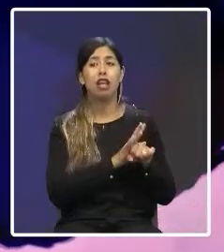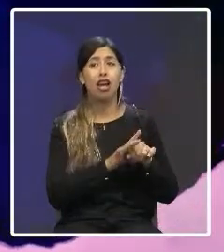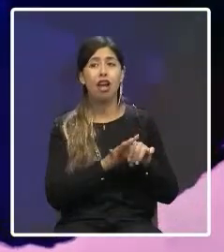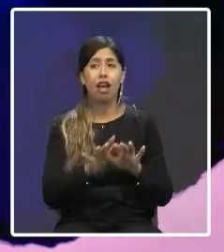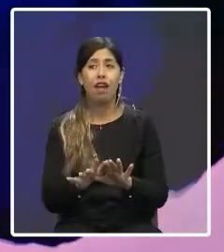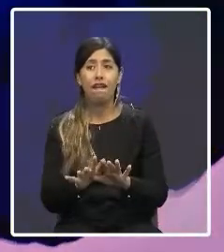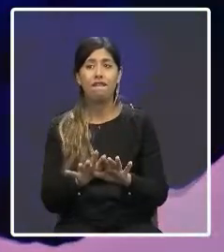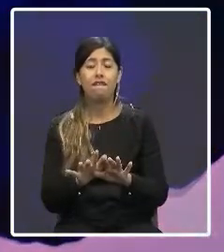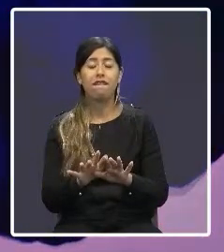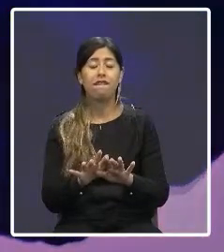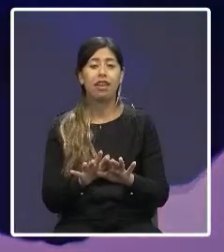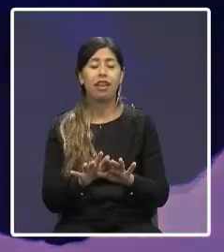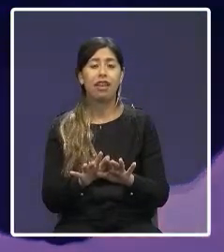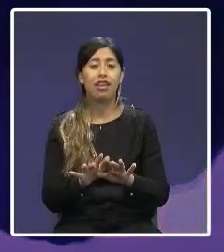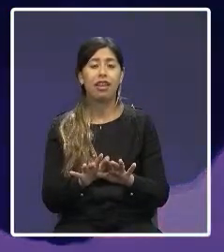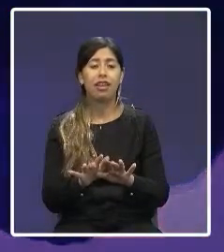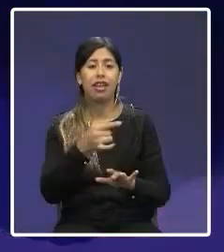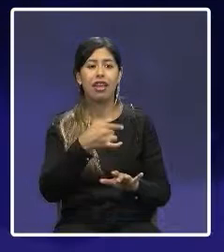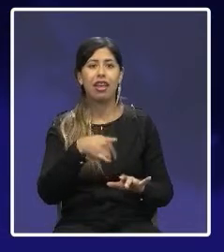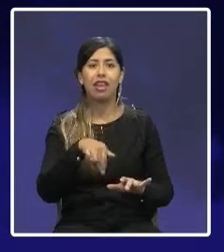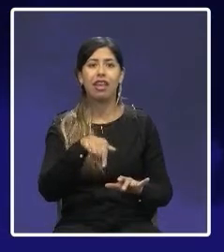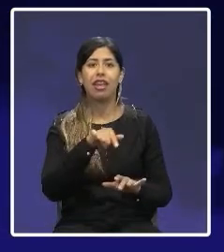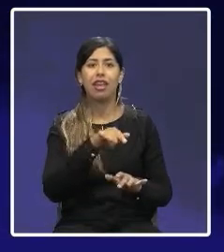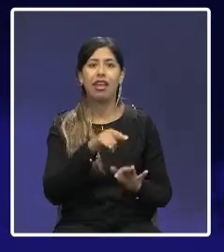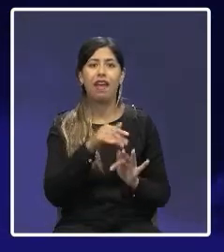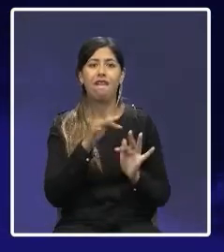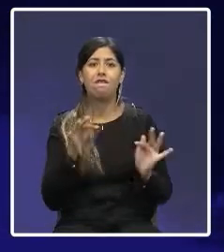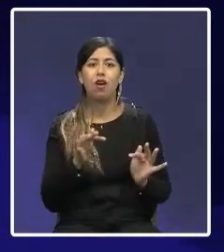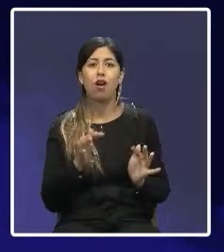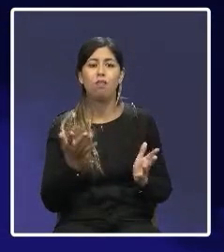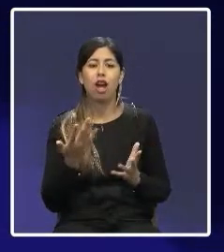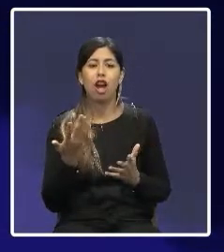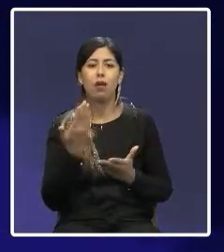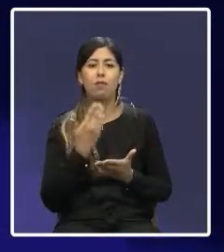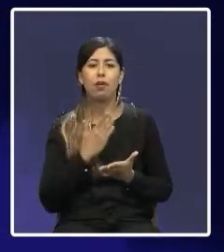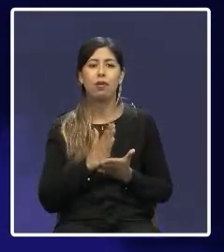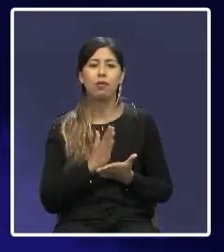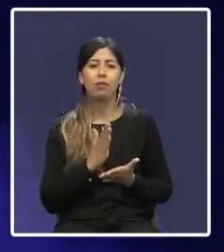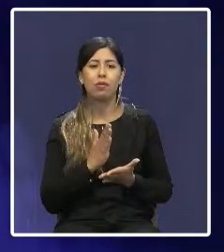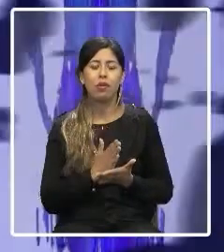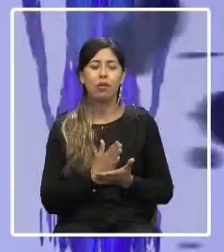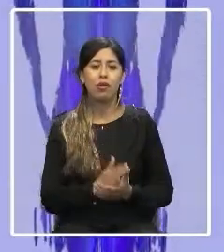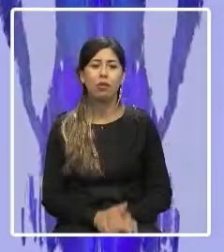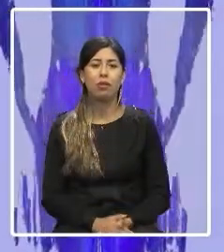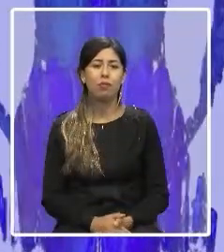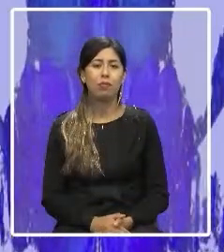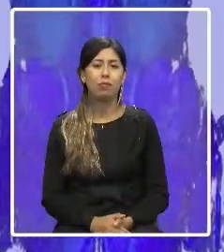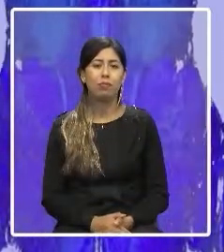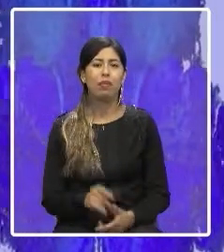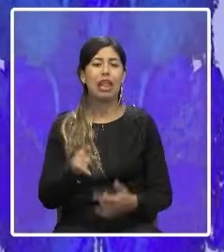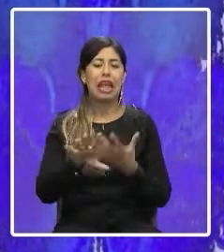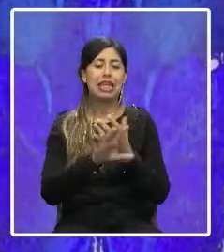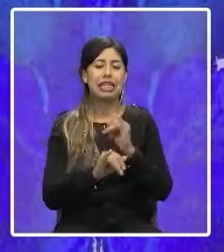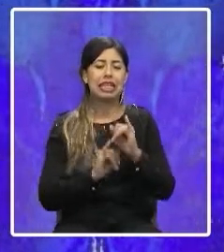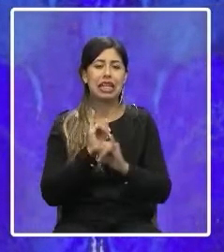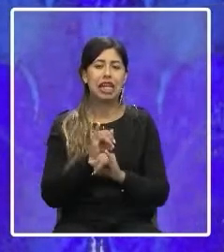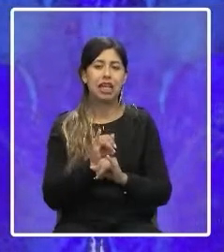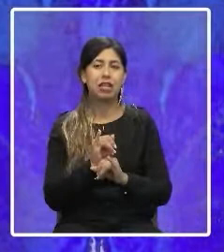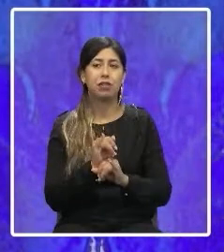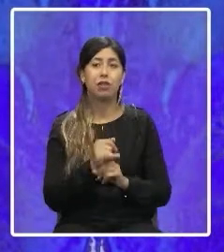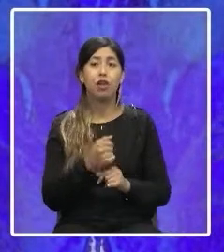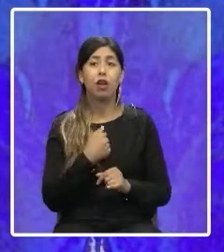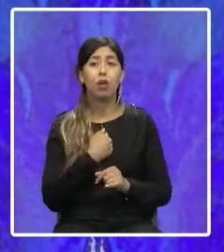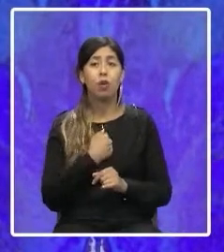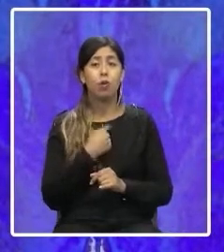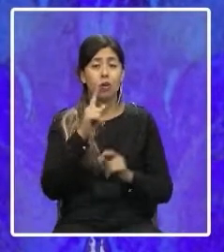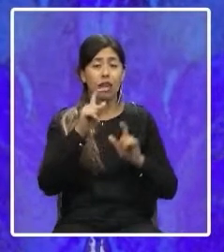of online behaviors, and then do a few conclusions. Now, one of my favorite quotes in the addiction literature says that certain individuals